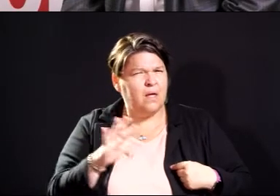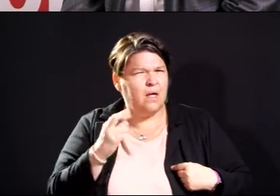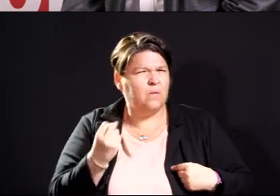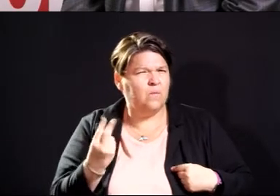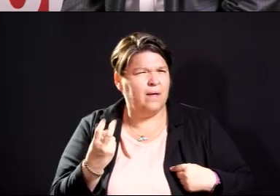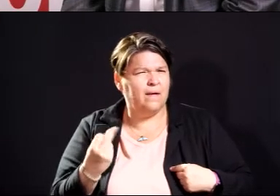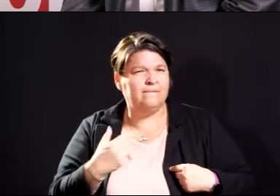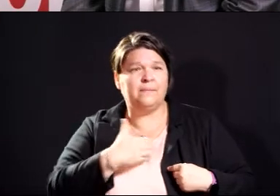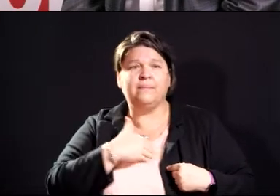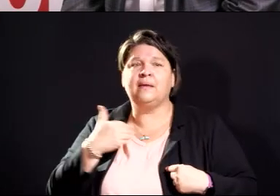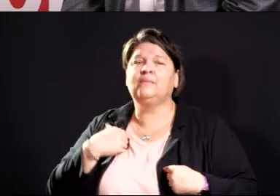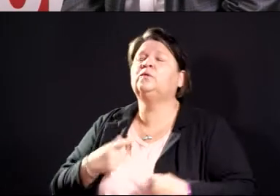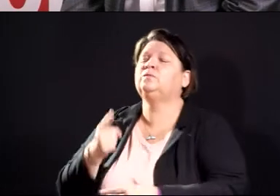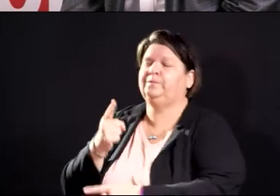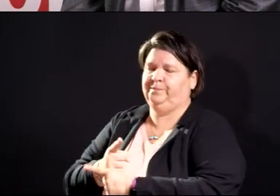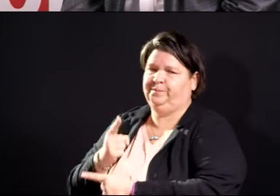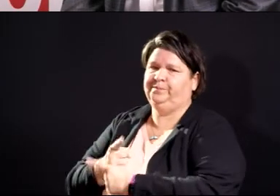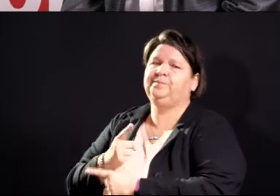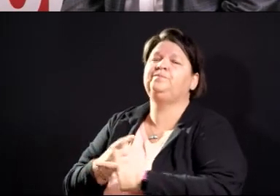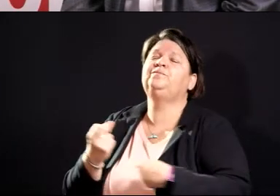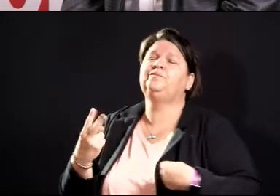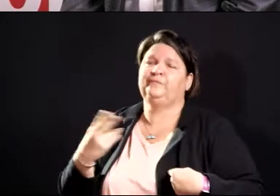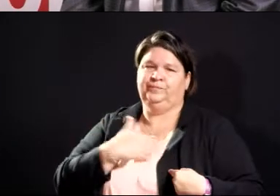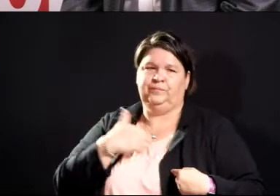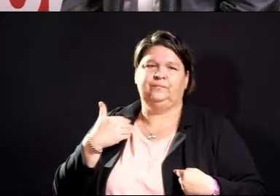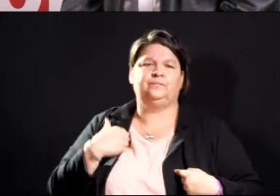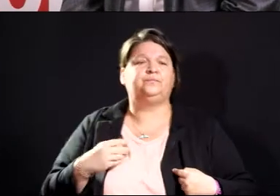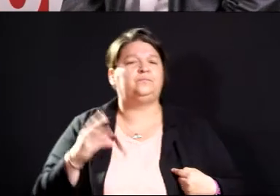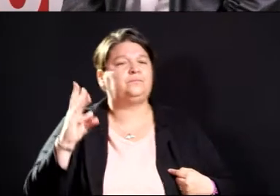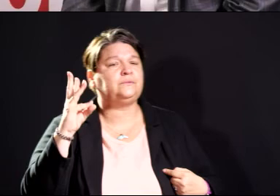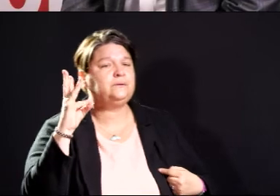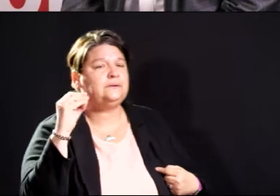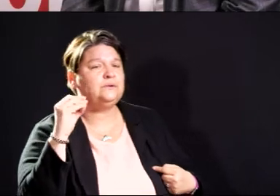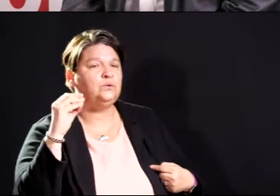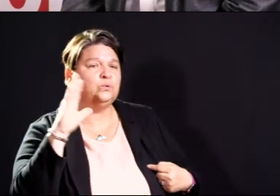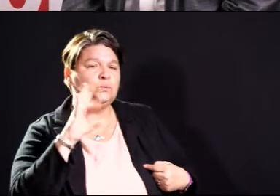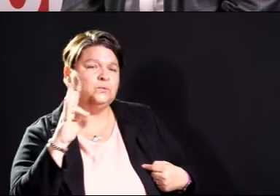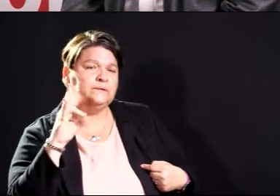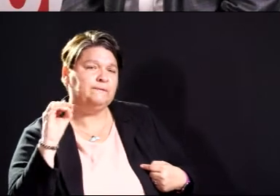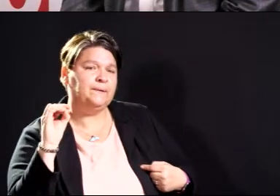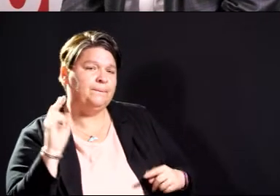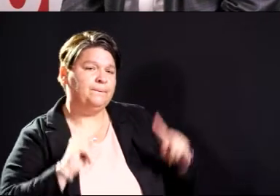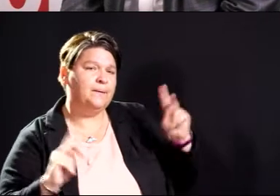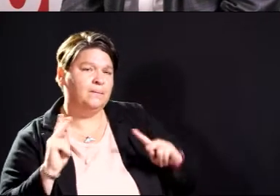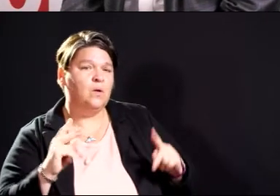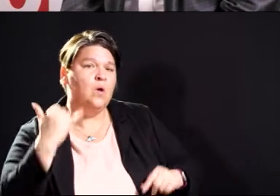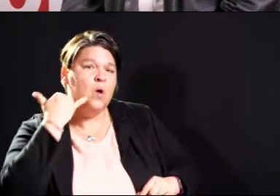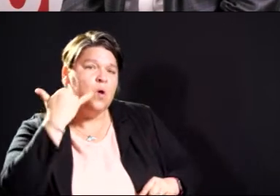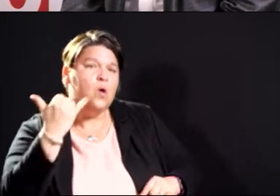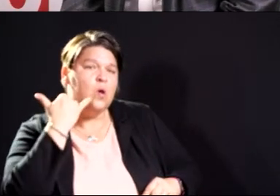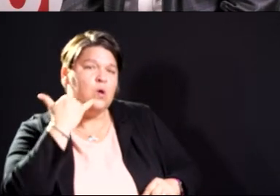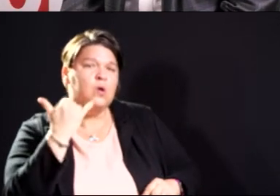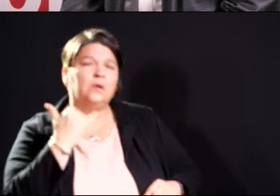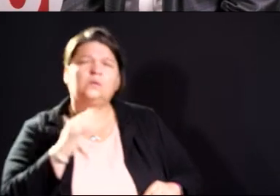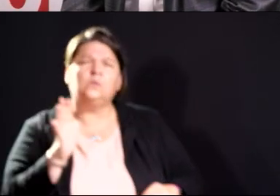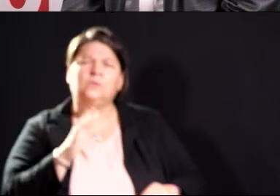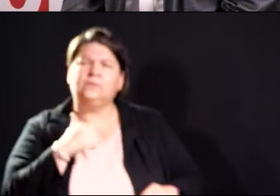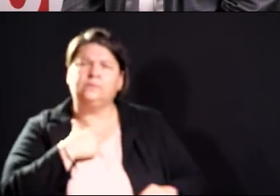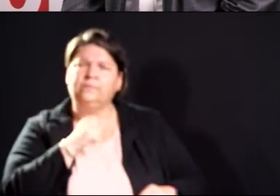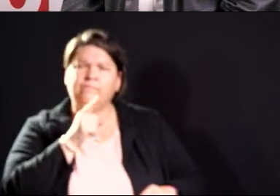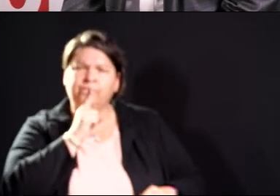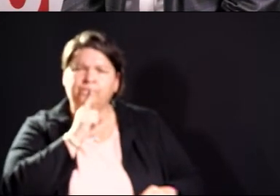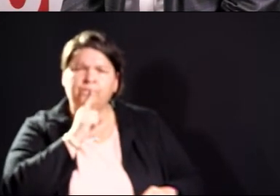then we had probably 60 or 70 people on the phone call. It was a big, wasn't a Zoom meeting, but it was a big conference